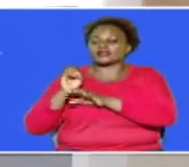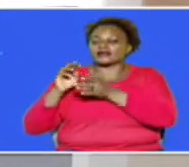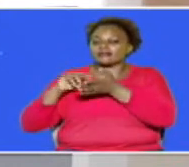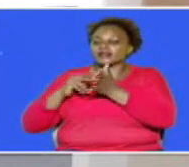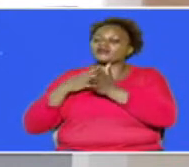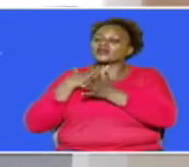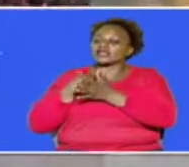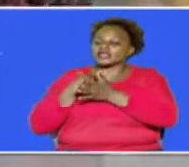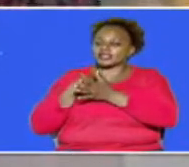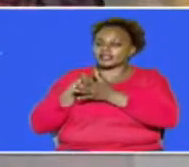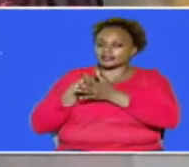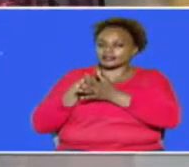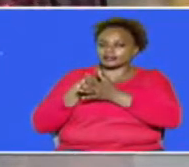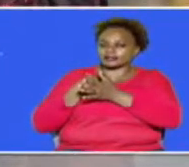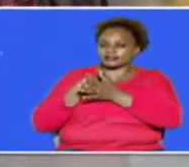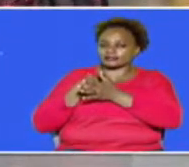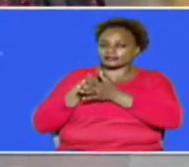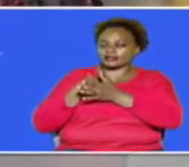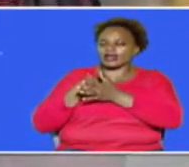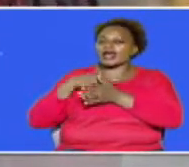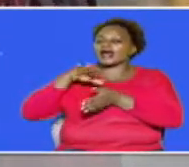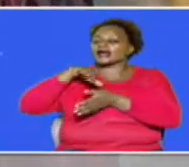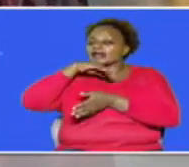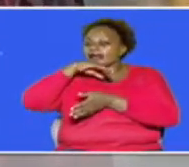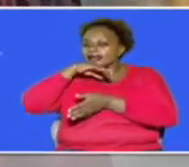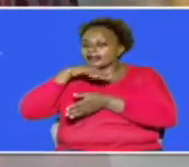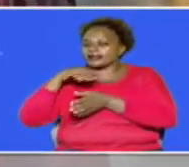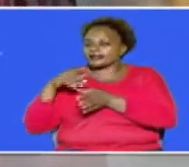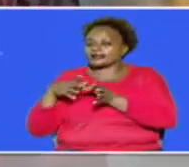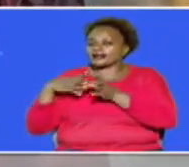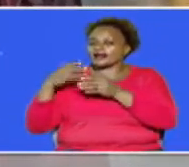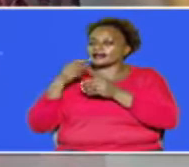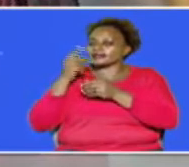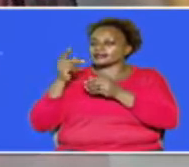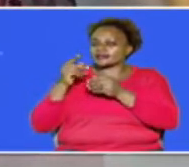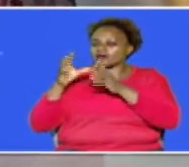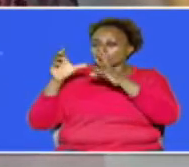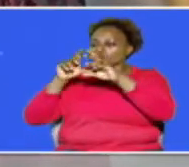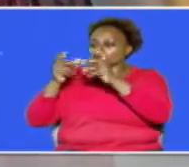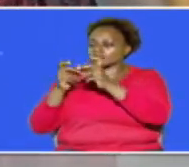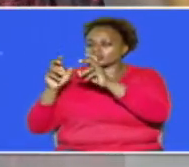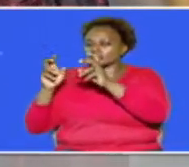is at mischief. And then the other day, Raila Omolo Odinga goes out and says they'll be zoning.